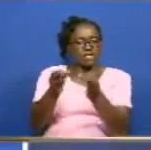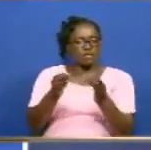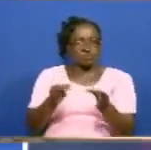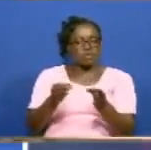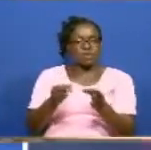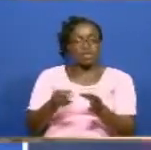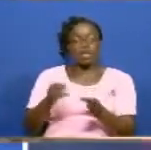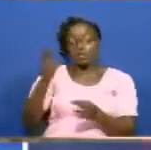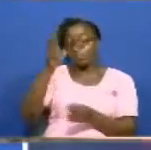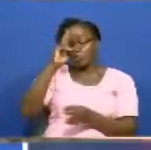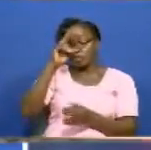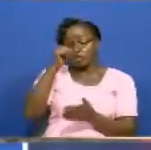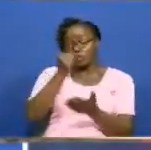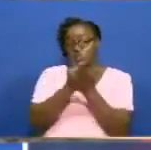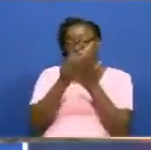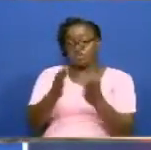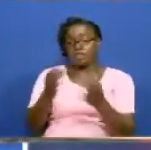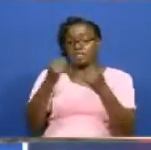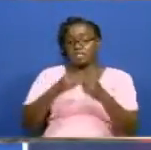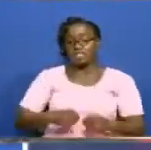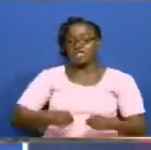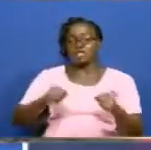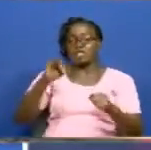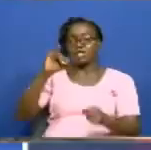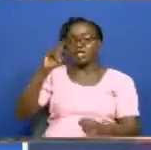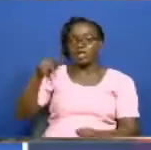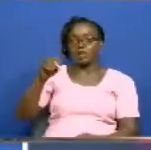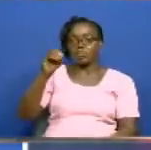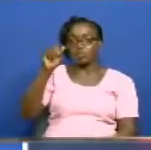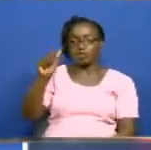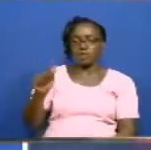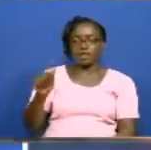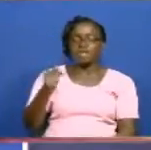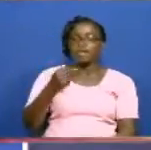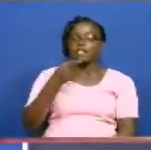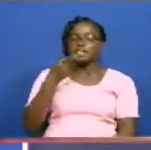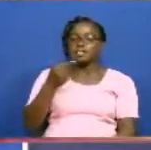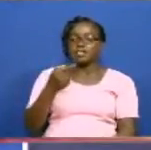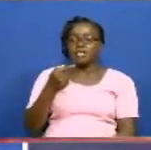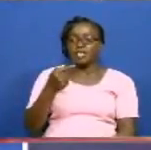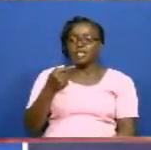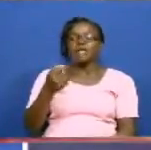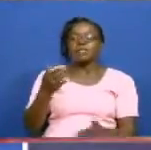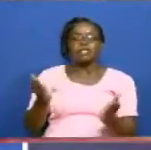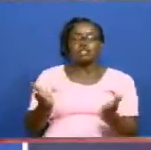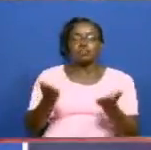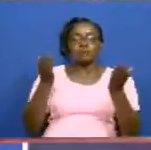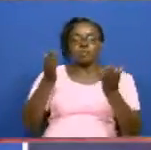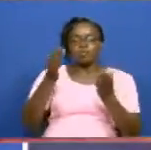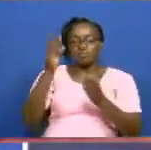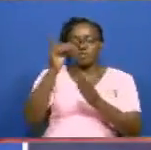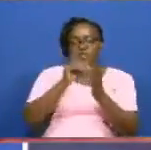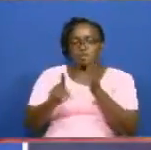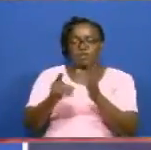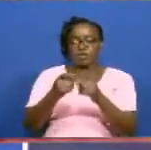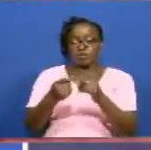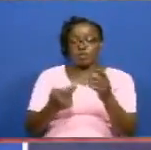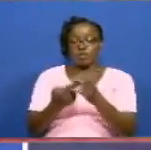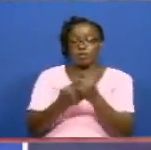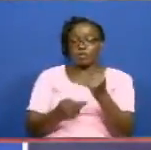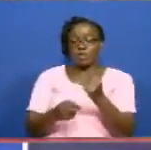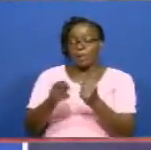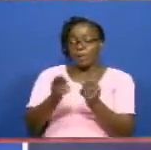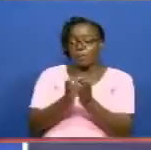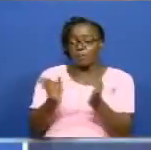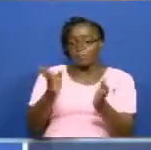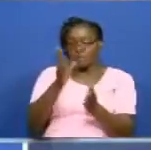police officers. The chairperson of IPOA, Anne McCorry, said the two, together with enhanced discipline from both the public and the police, were the key